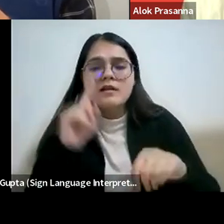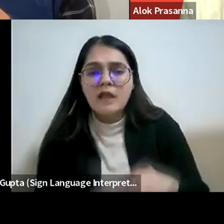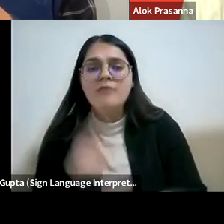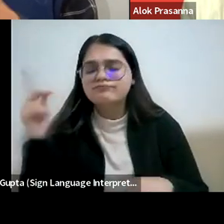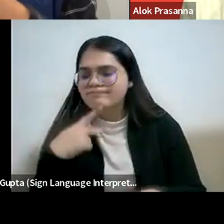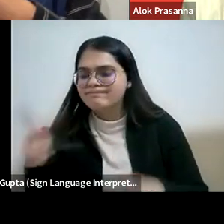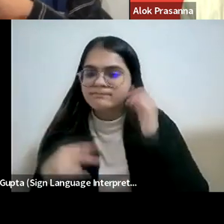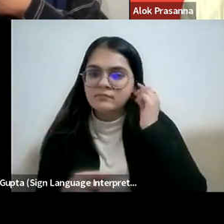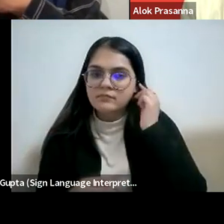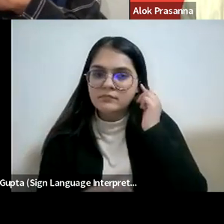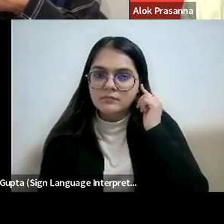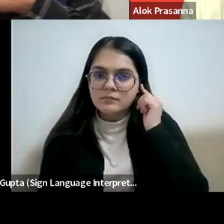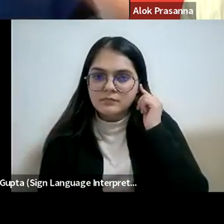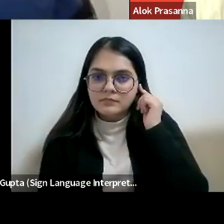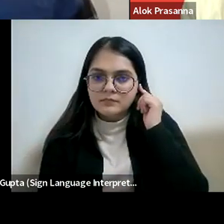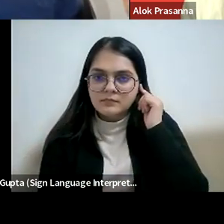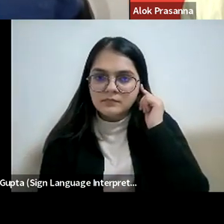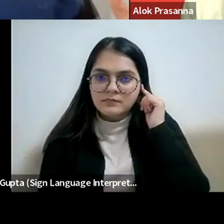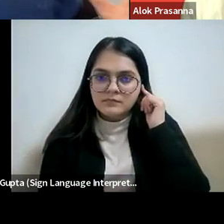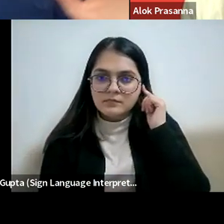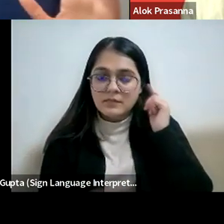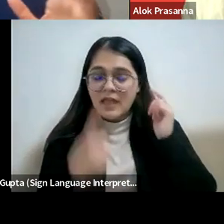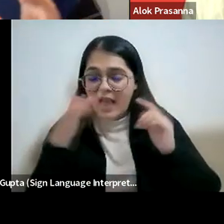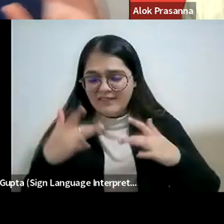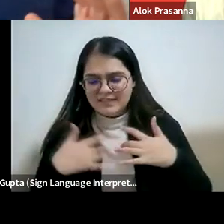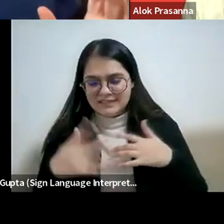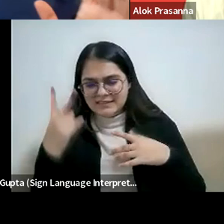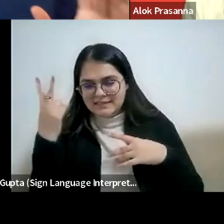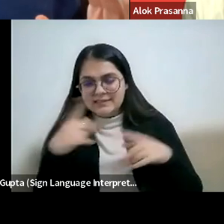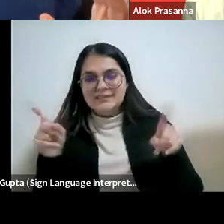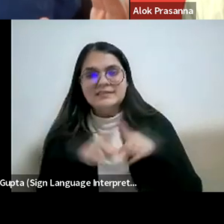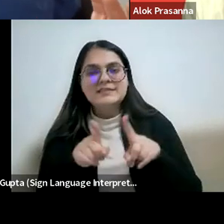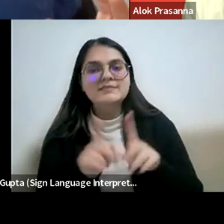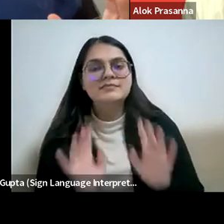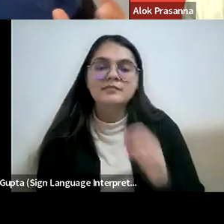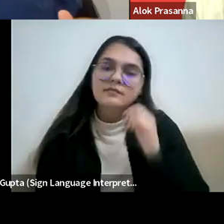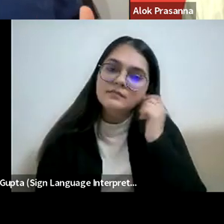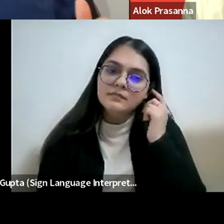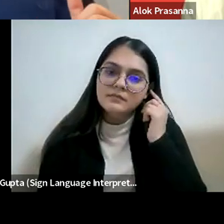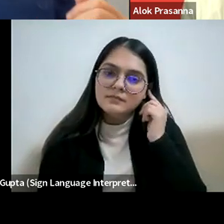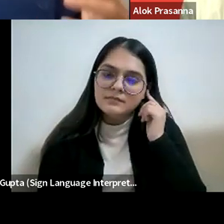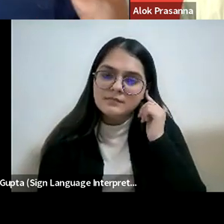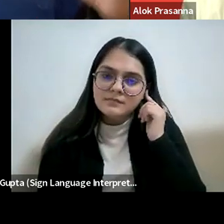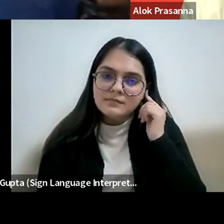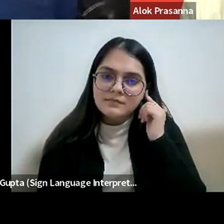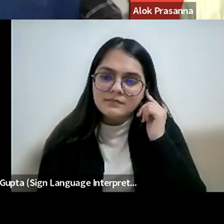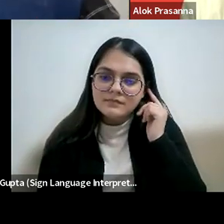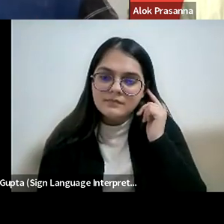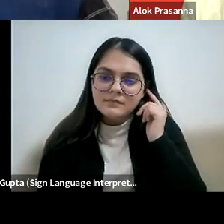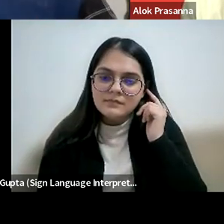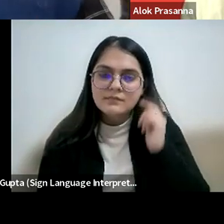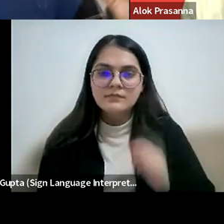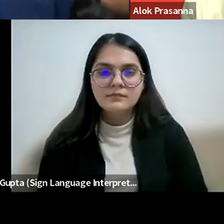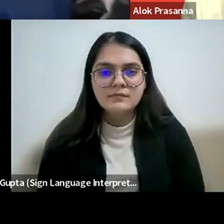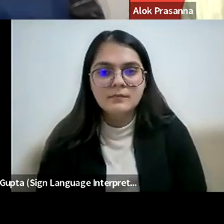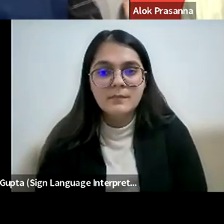her. And it was a very emotional movement for all of us, because when we read "We the